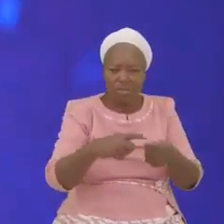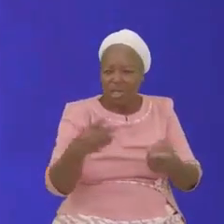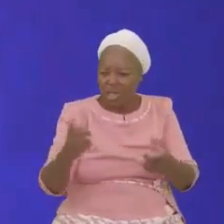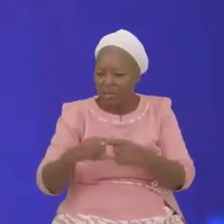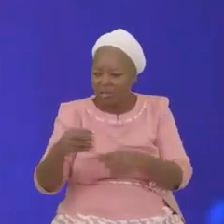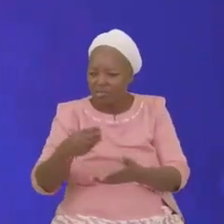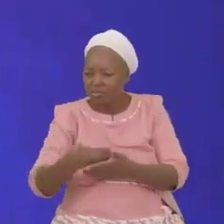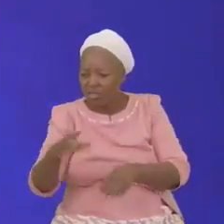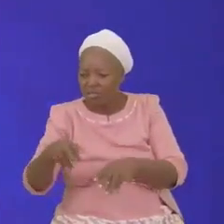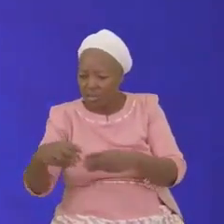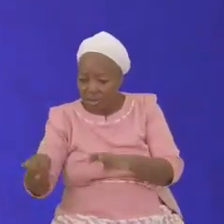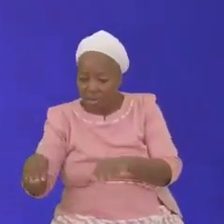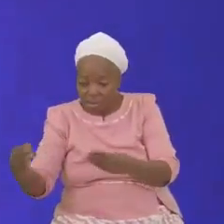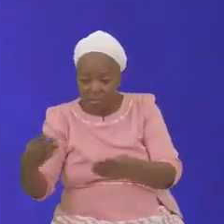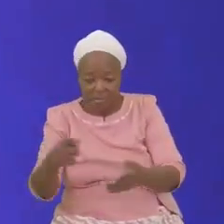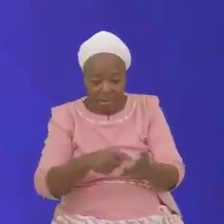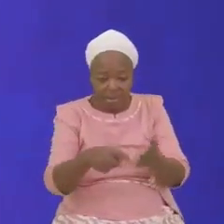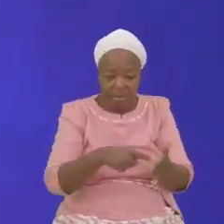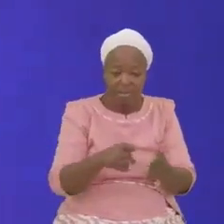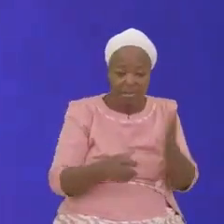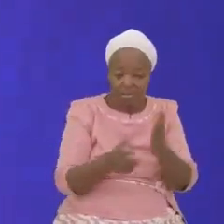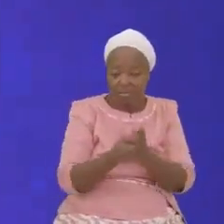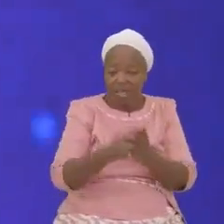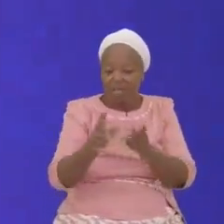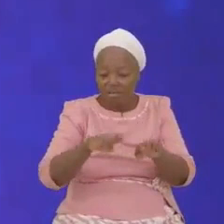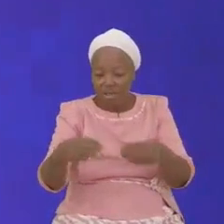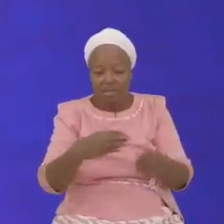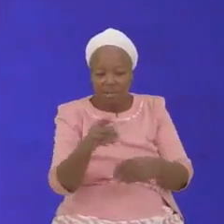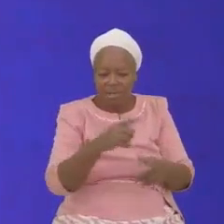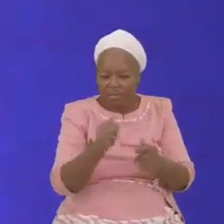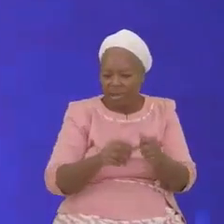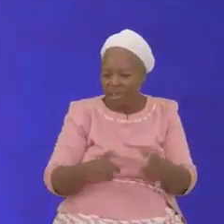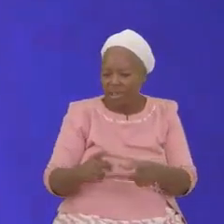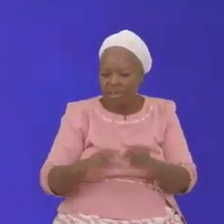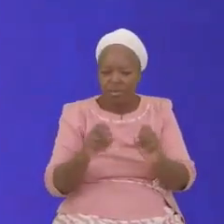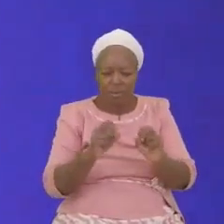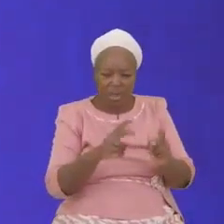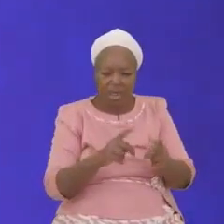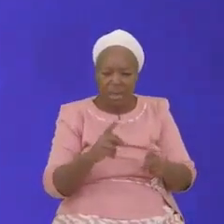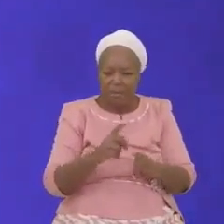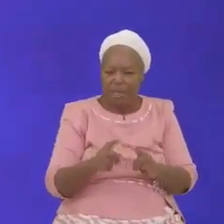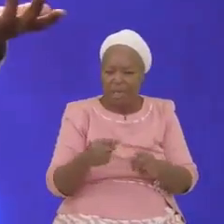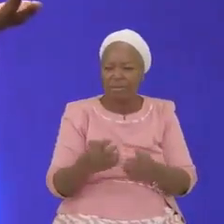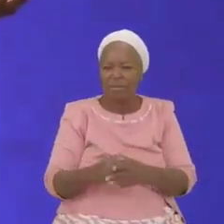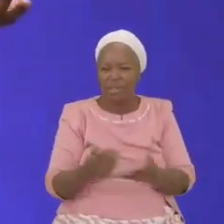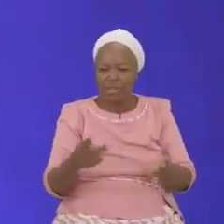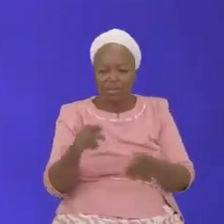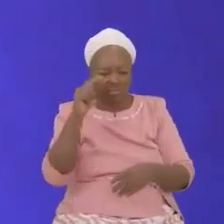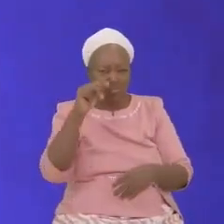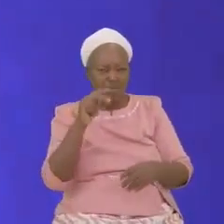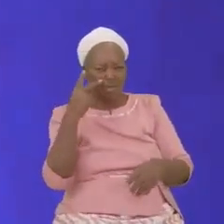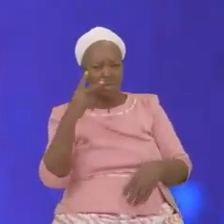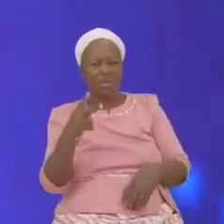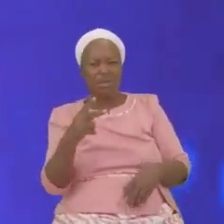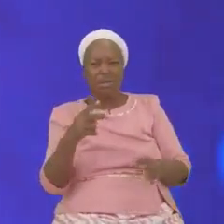and the dash dash dash and all that on their board, on their, you know, on their screen. What he said, all